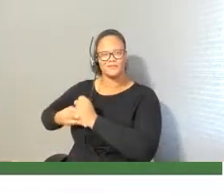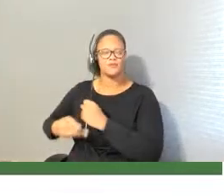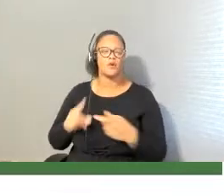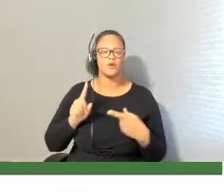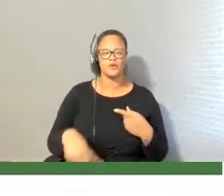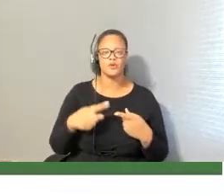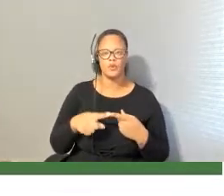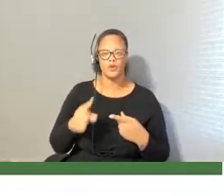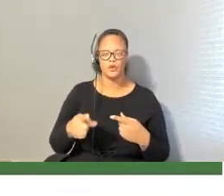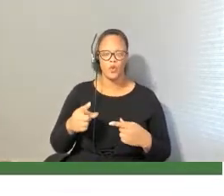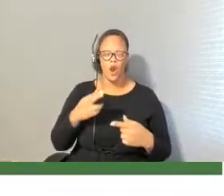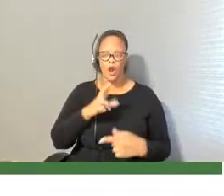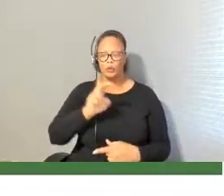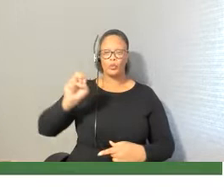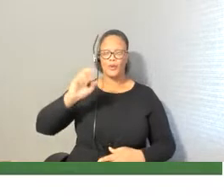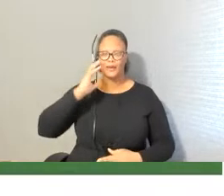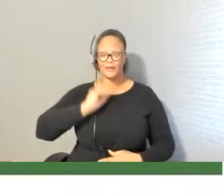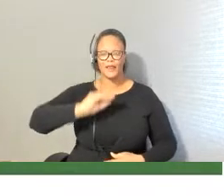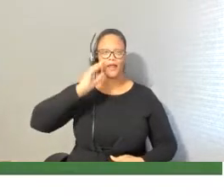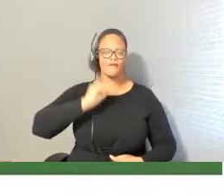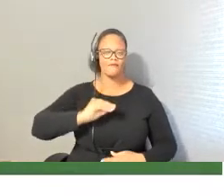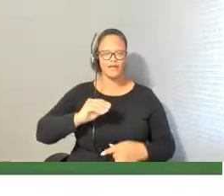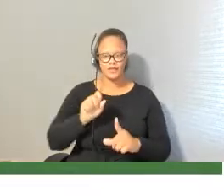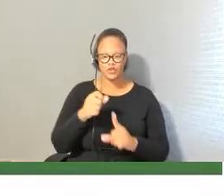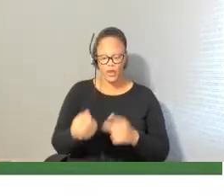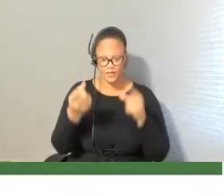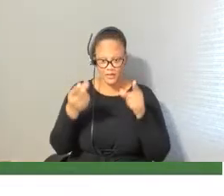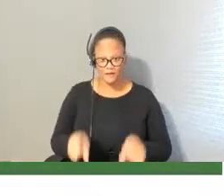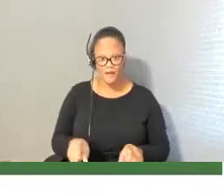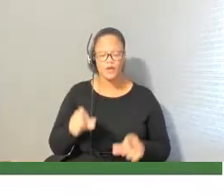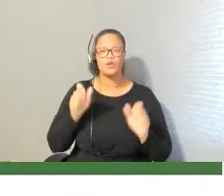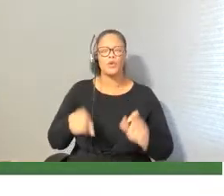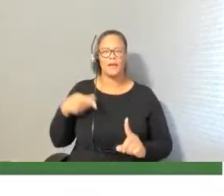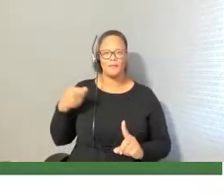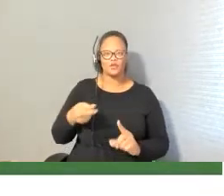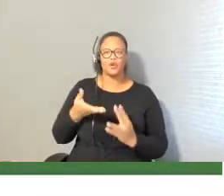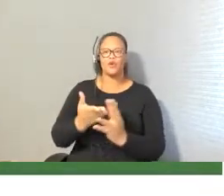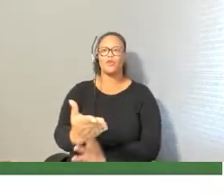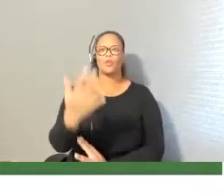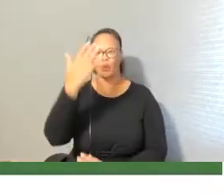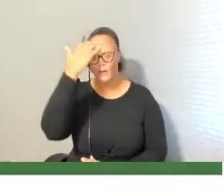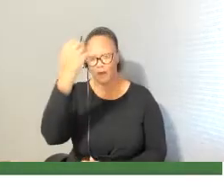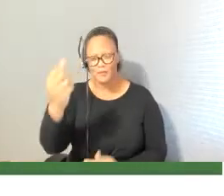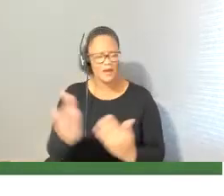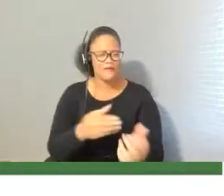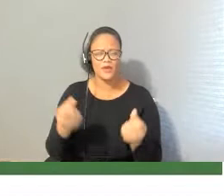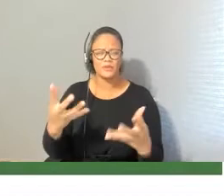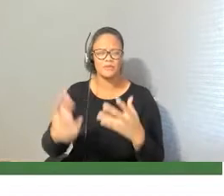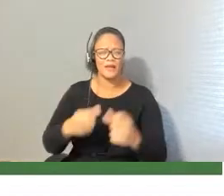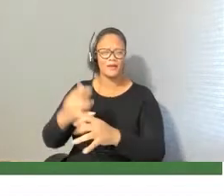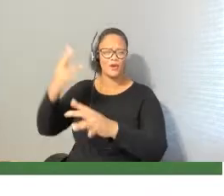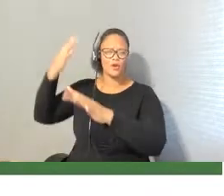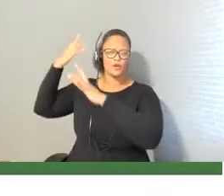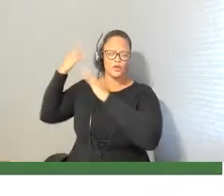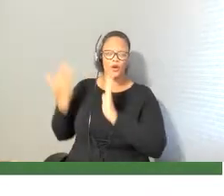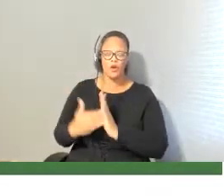reliving situations that has happened to you, you can be triggered through memory. Even though it happened years ago, it still feels